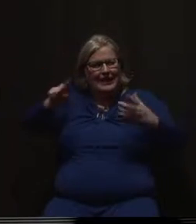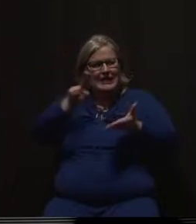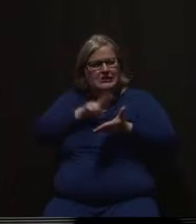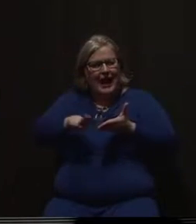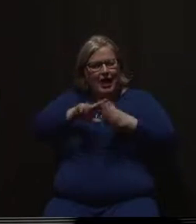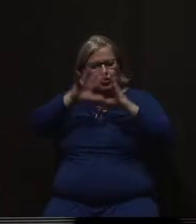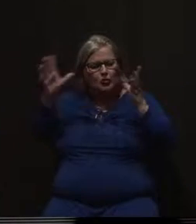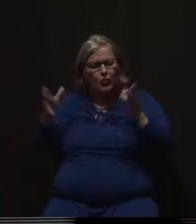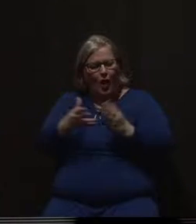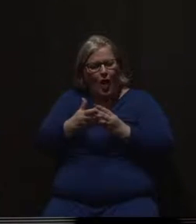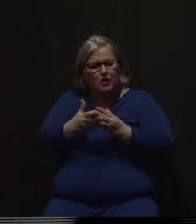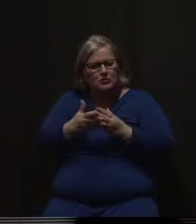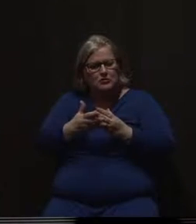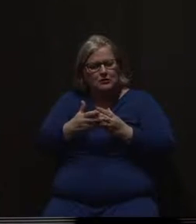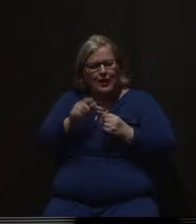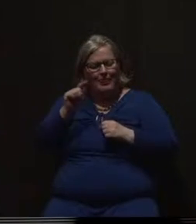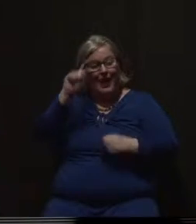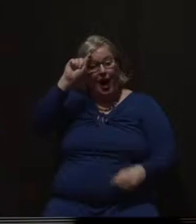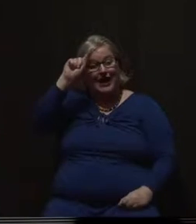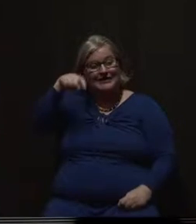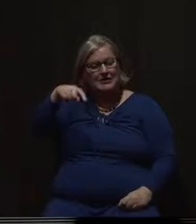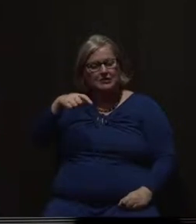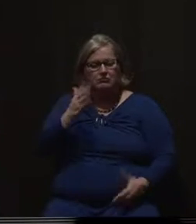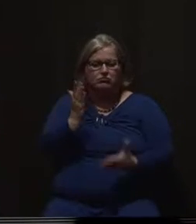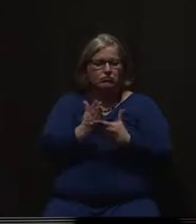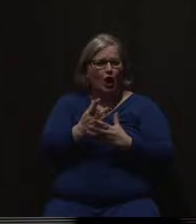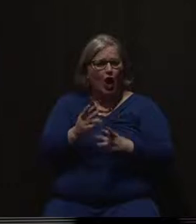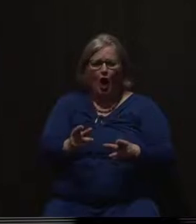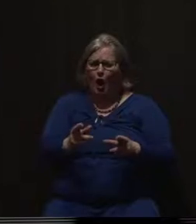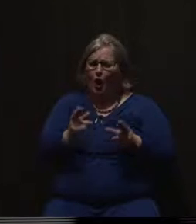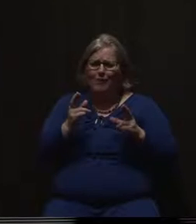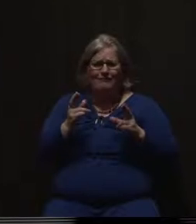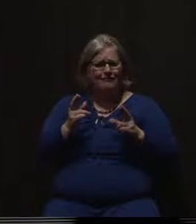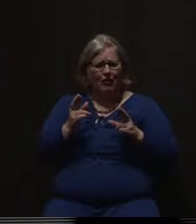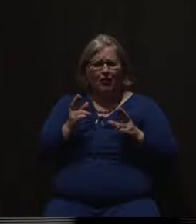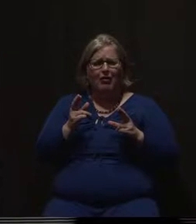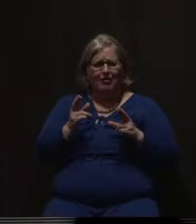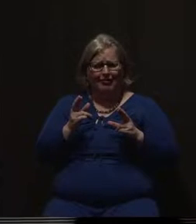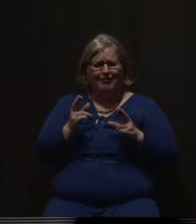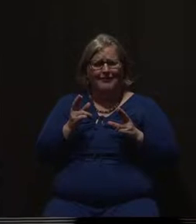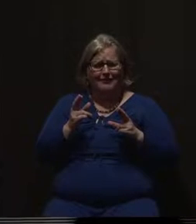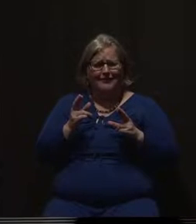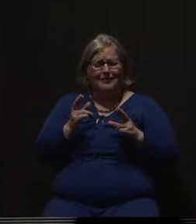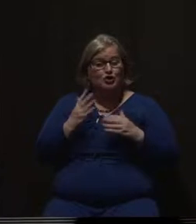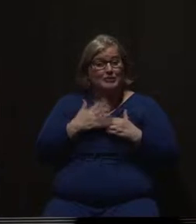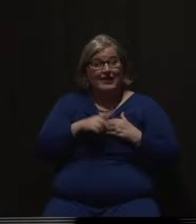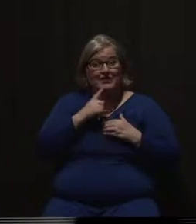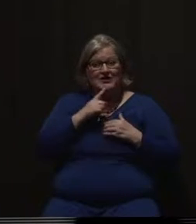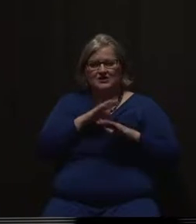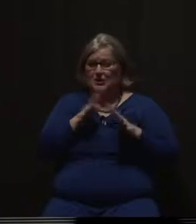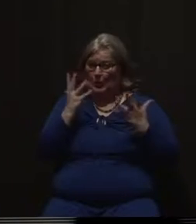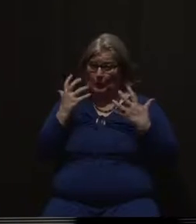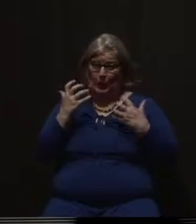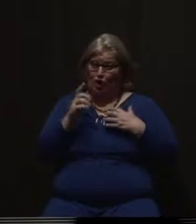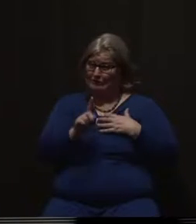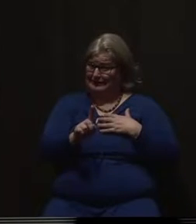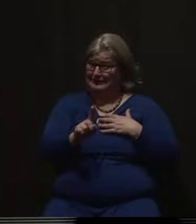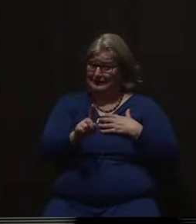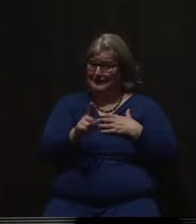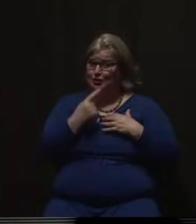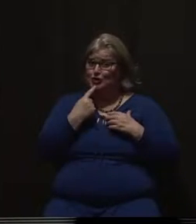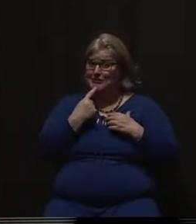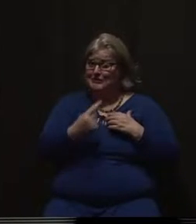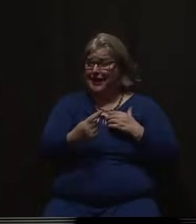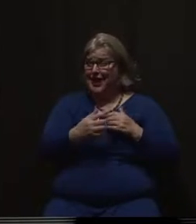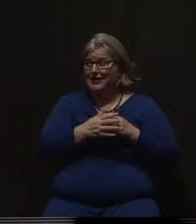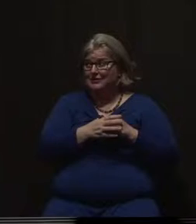of hopeful, and she never says, don't worry, just have a different story, then we don't. So no, she is very much, she does a lot of,